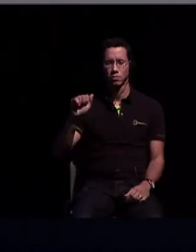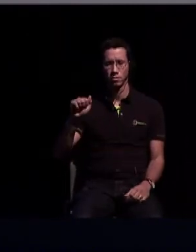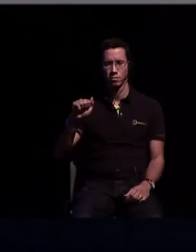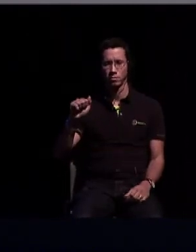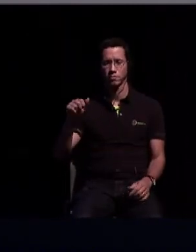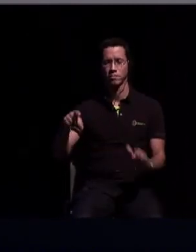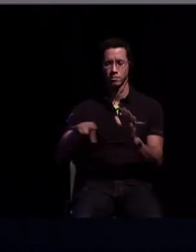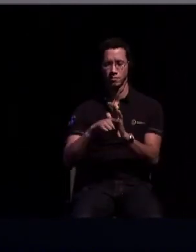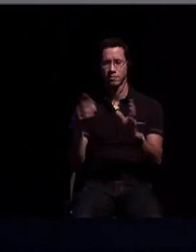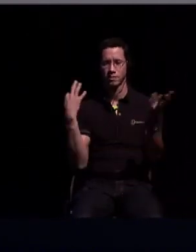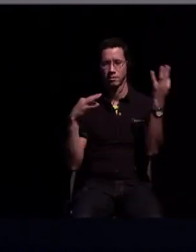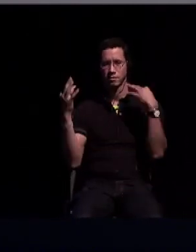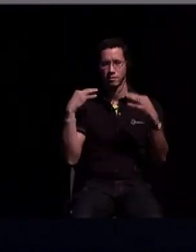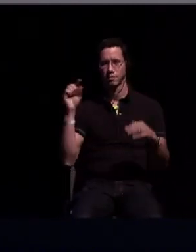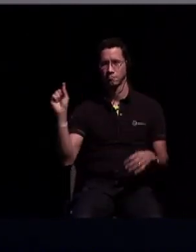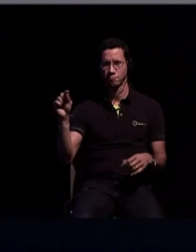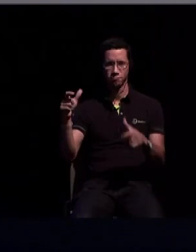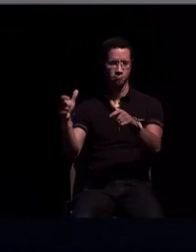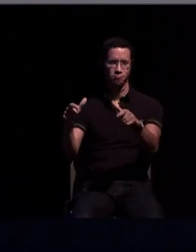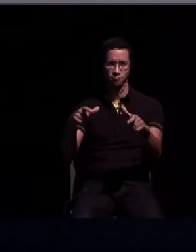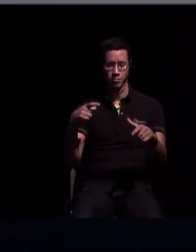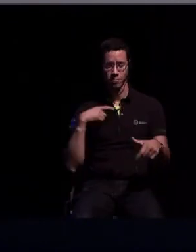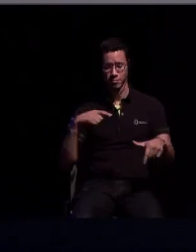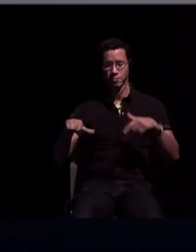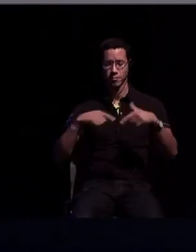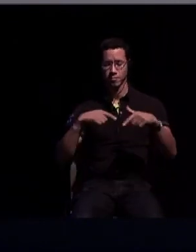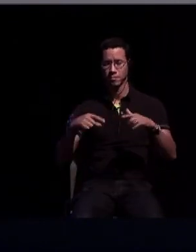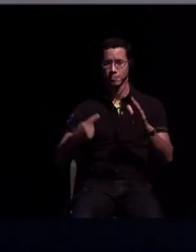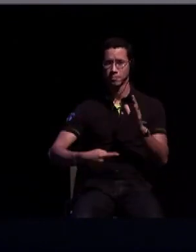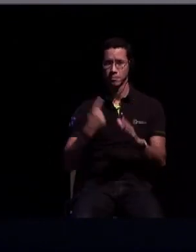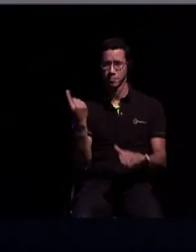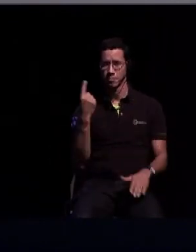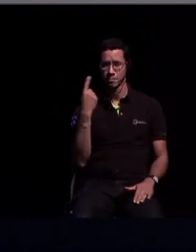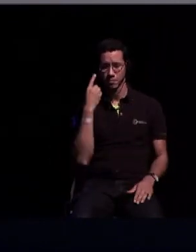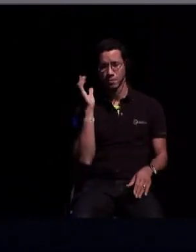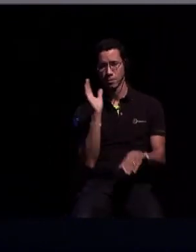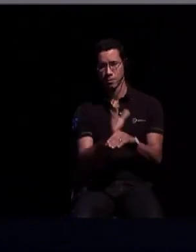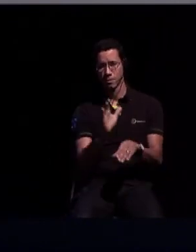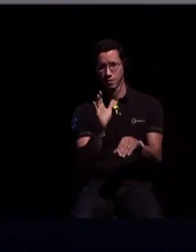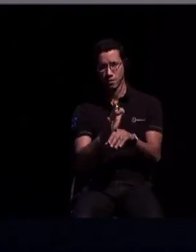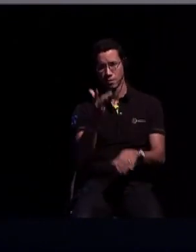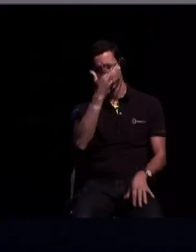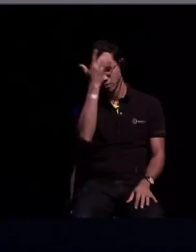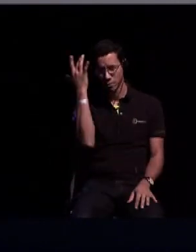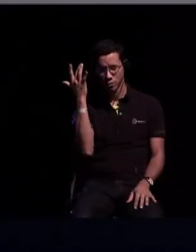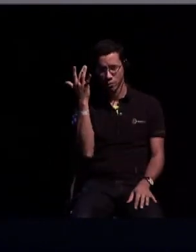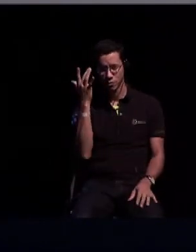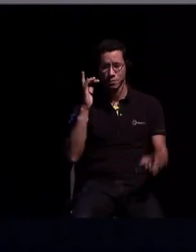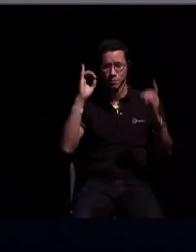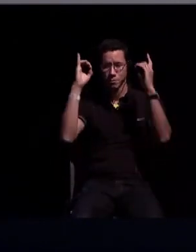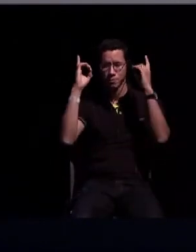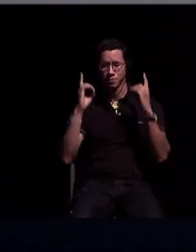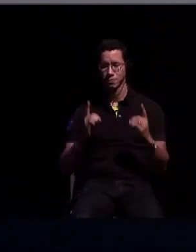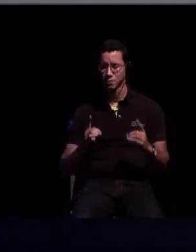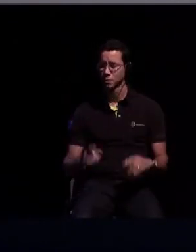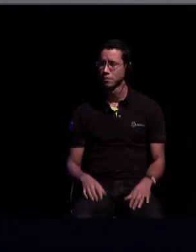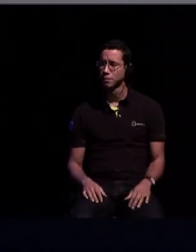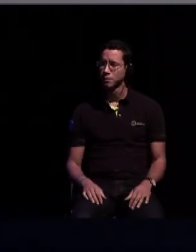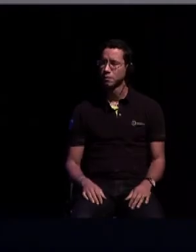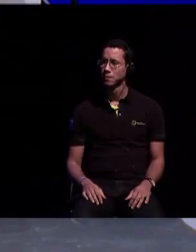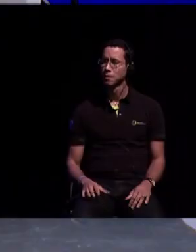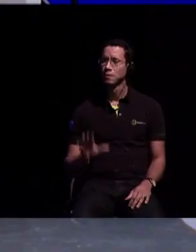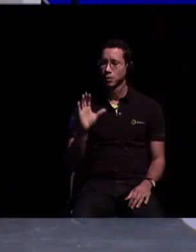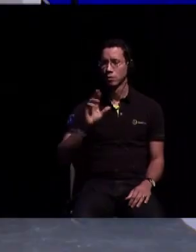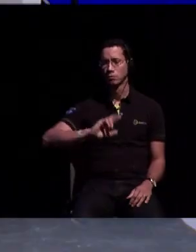some pioneering work on the idea of supporting people with disabilities and working on policies on that. But no, we don't have a